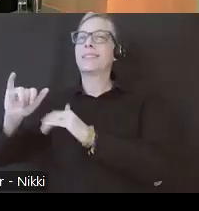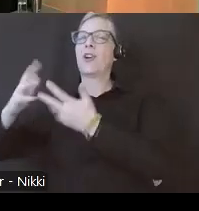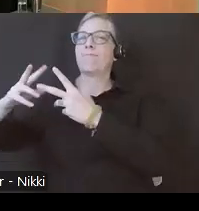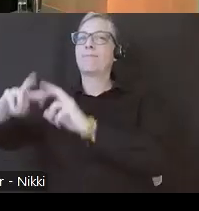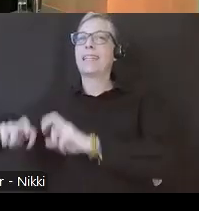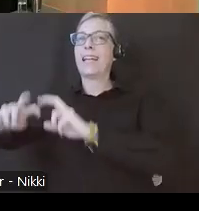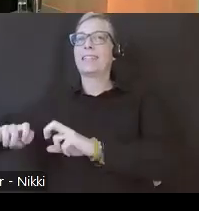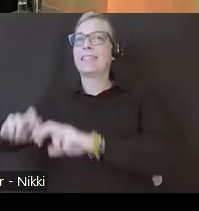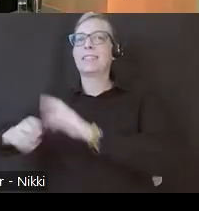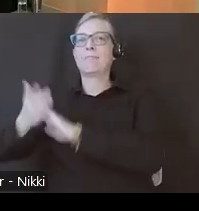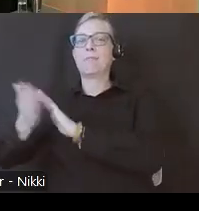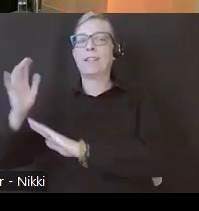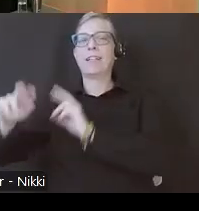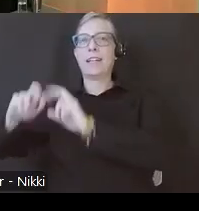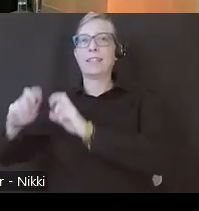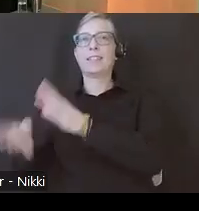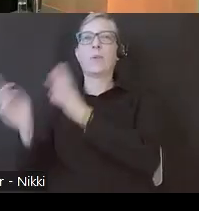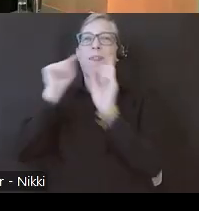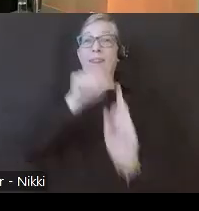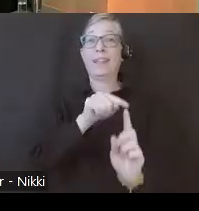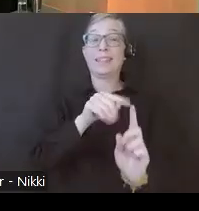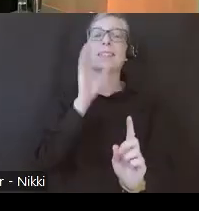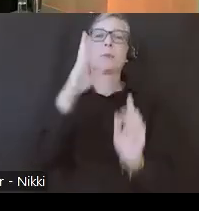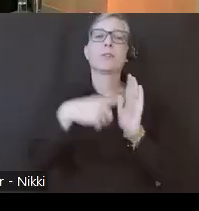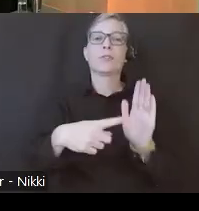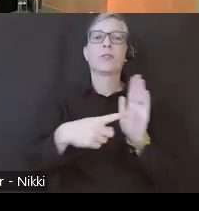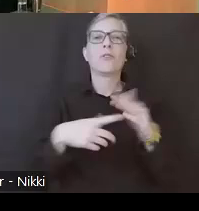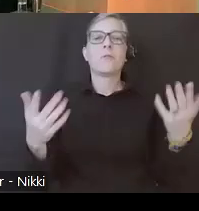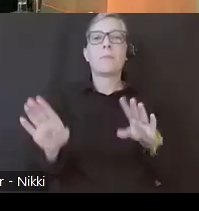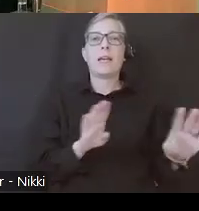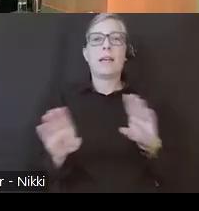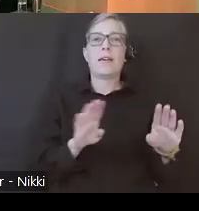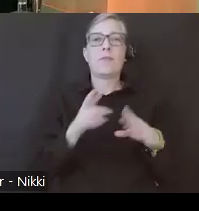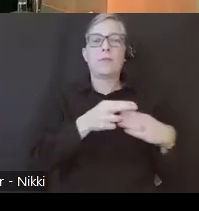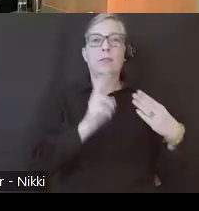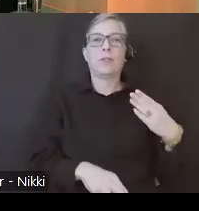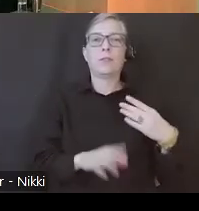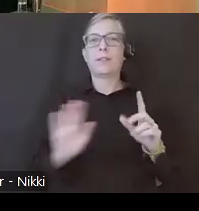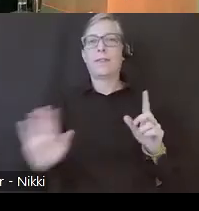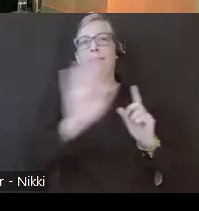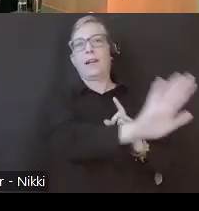is the behavioral results. So those ratings that we collected during this paradigm.